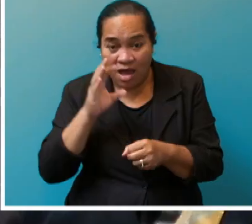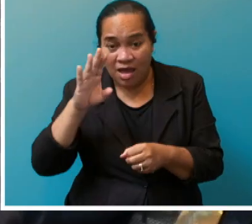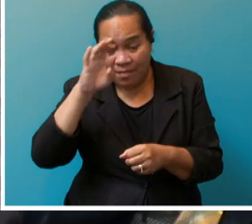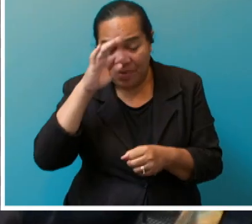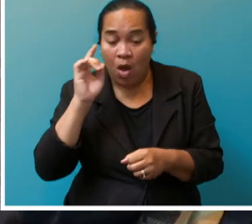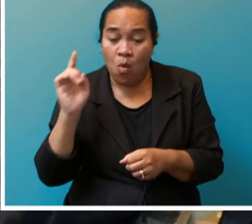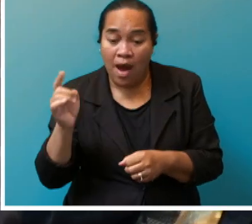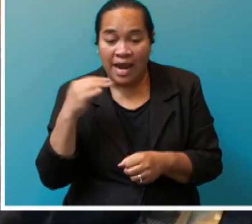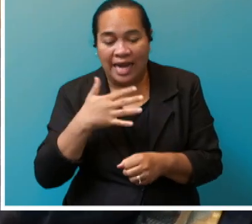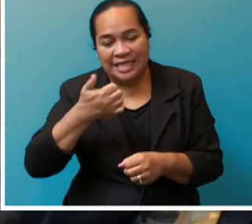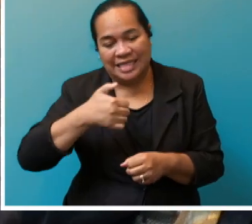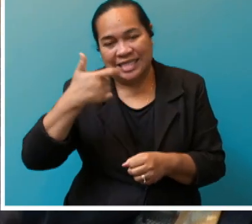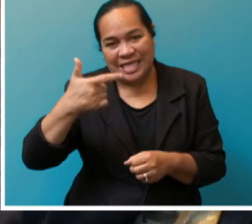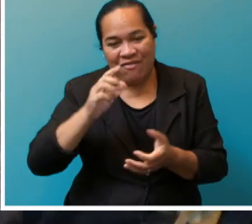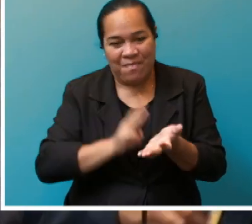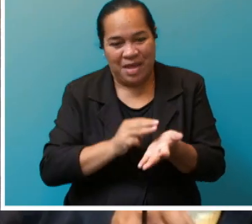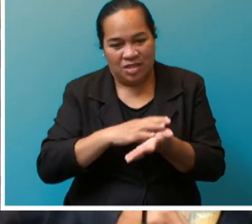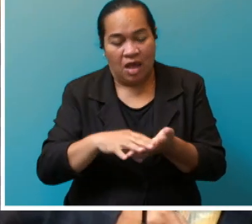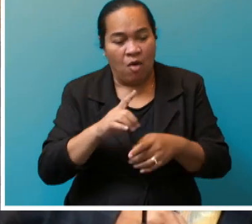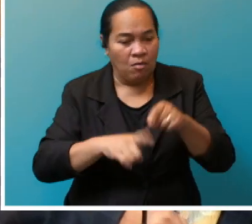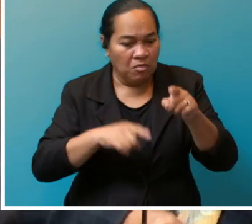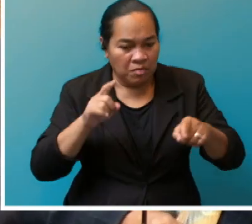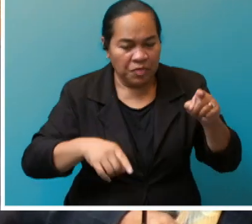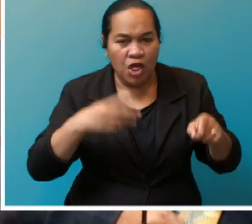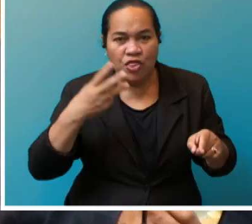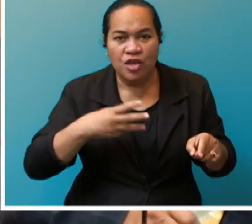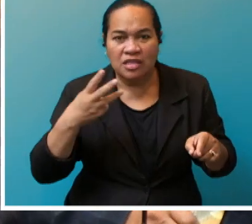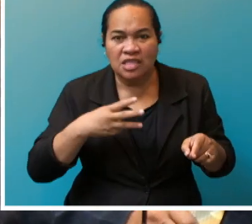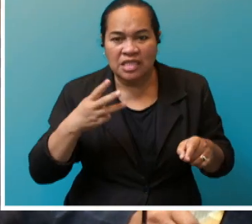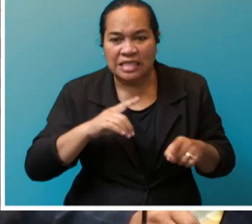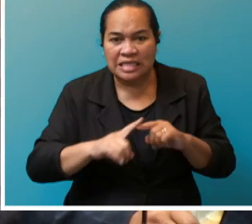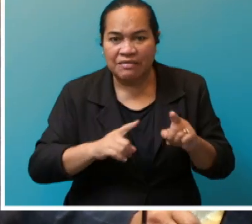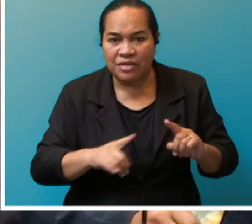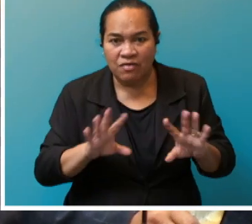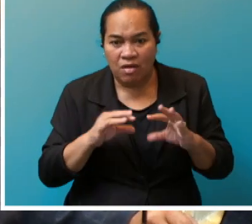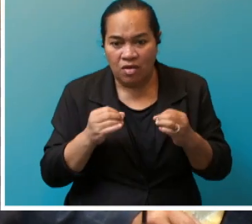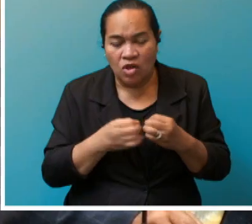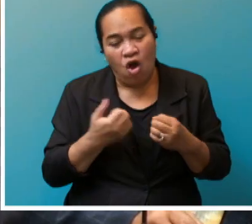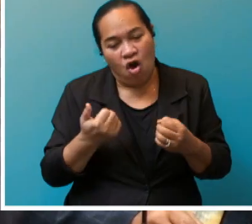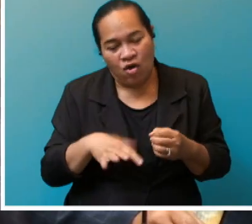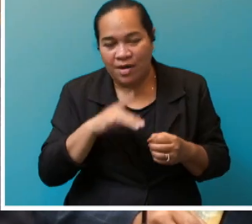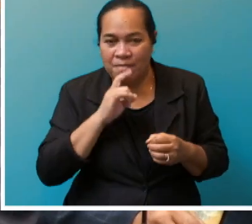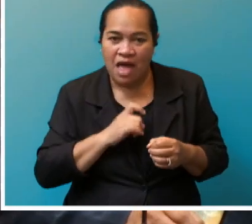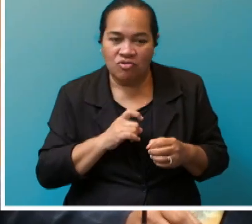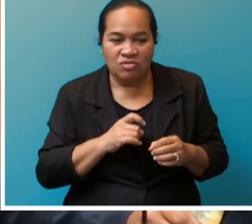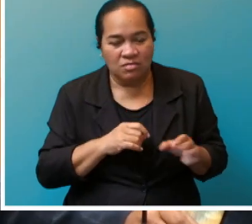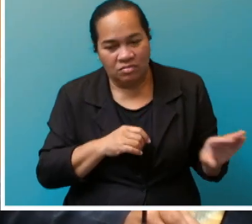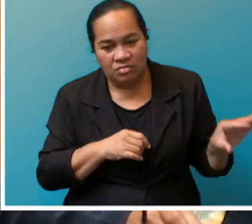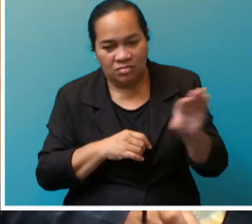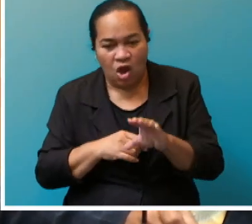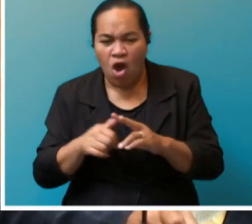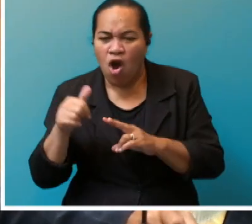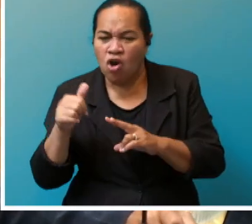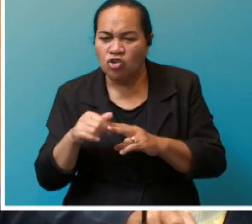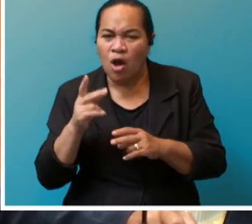167 million from 13 capital investors have been deposited or pledged, including Pacific Island